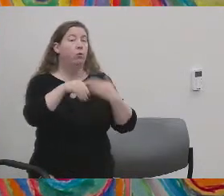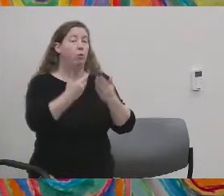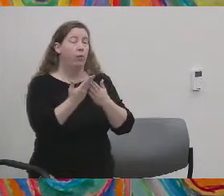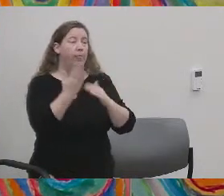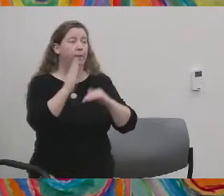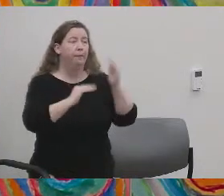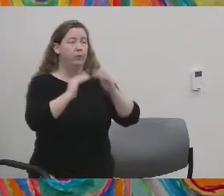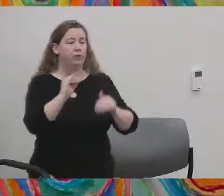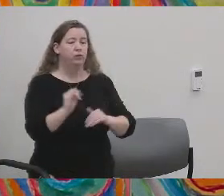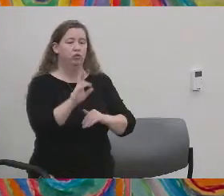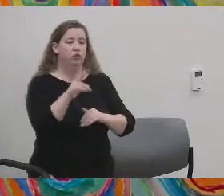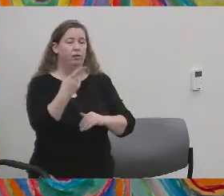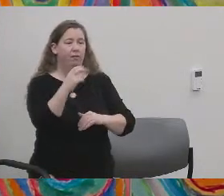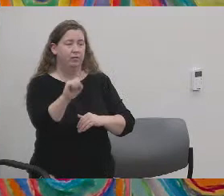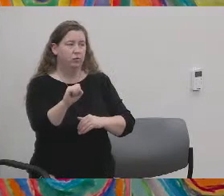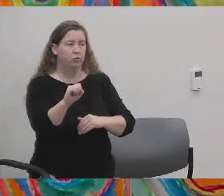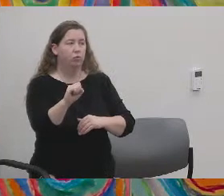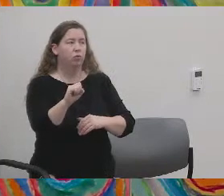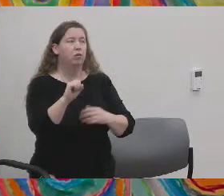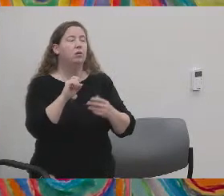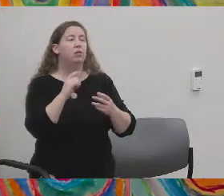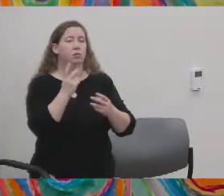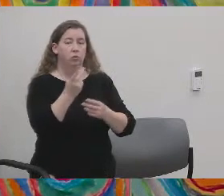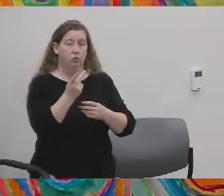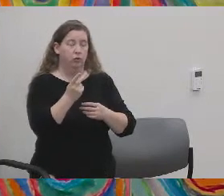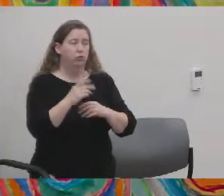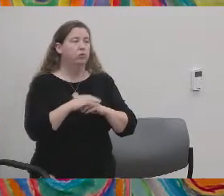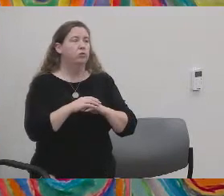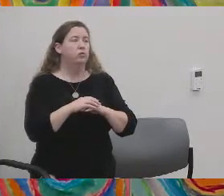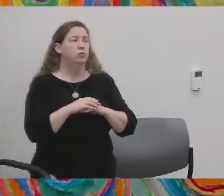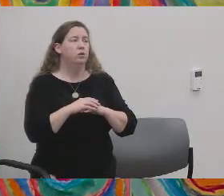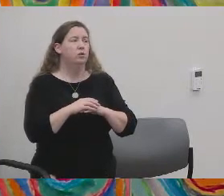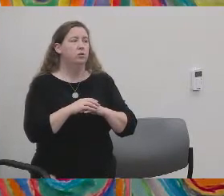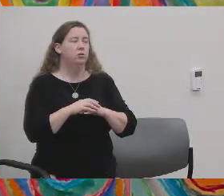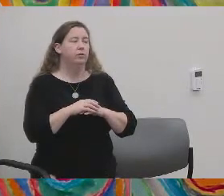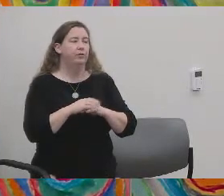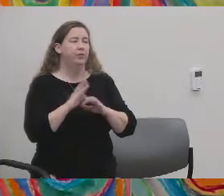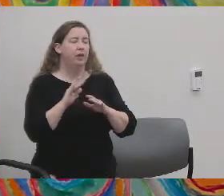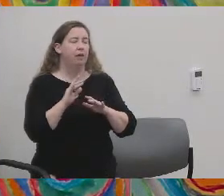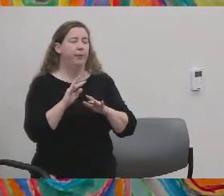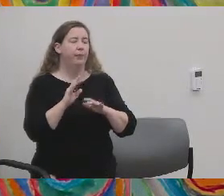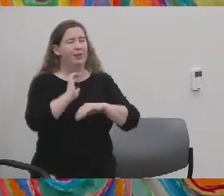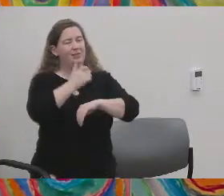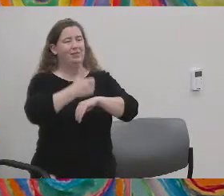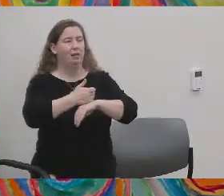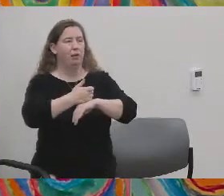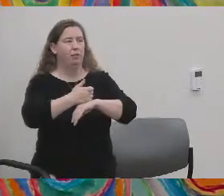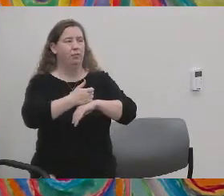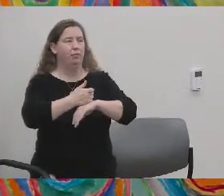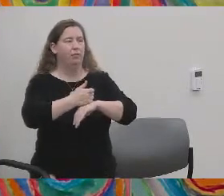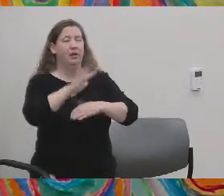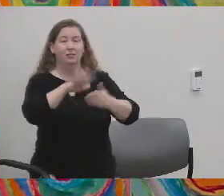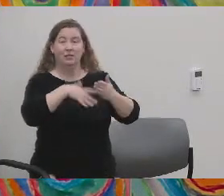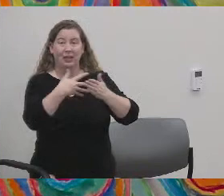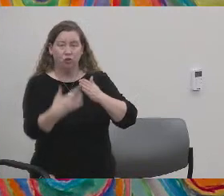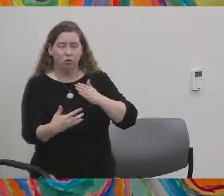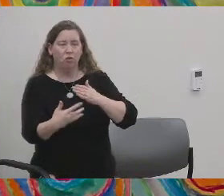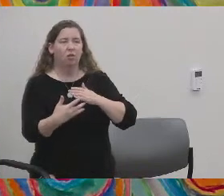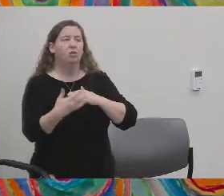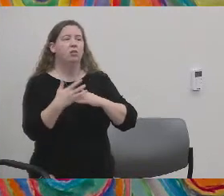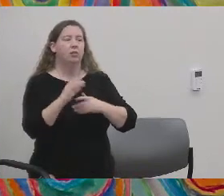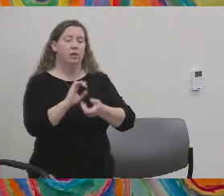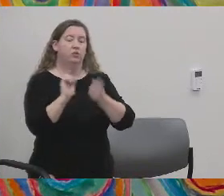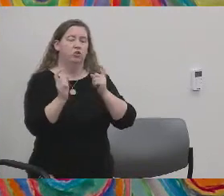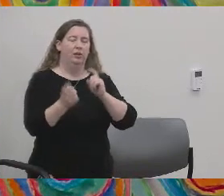junior high and high school, is they really designed a structure and a schedule inside of these buildings that changes